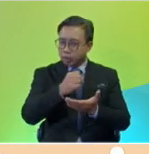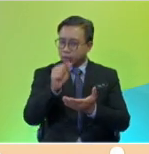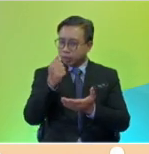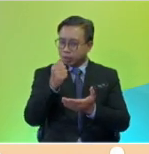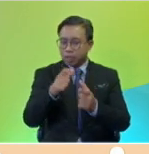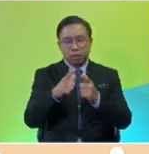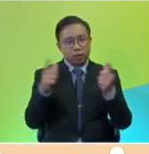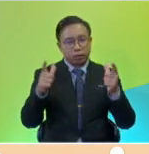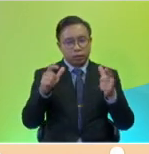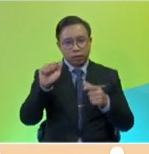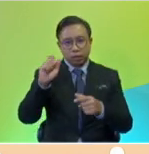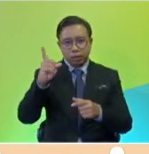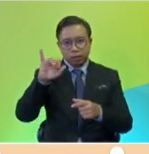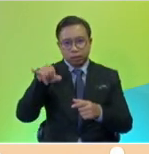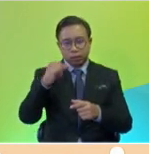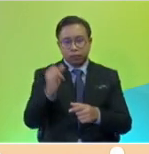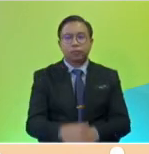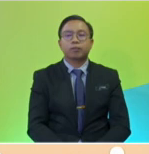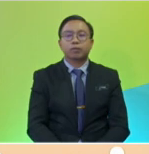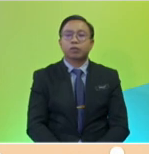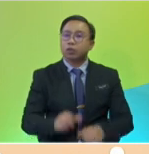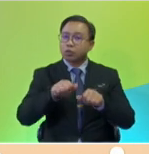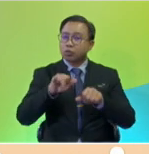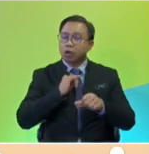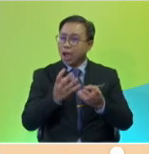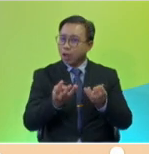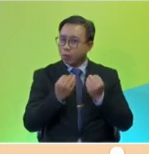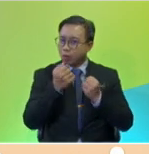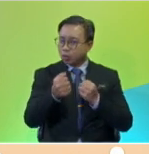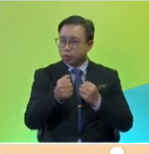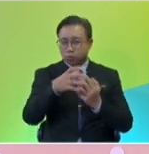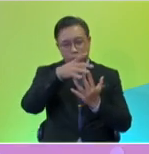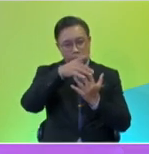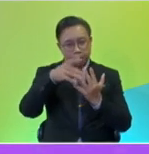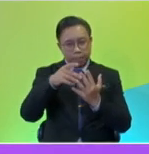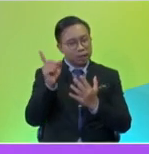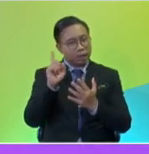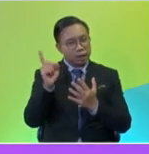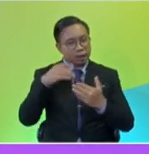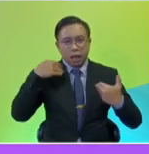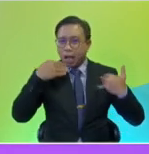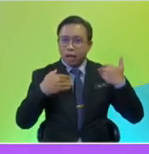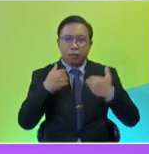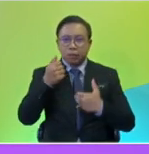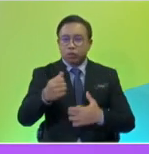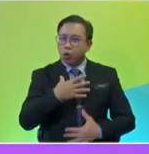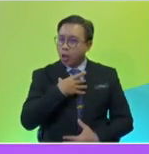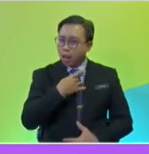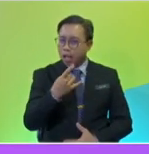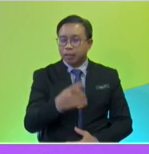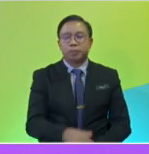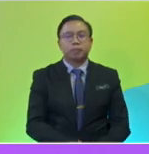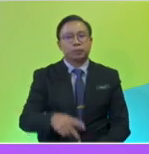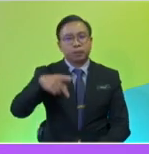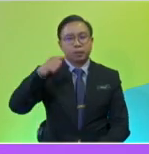different adjectives. Okay, so I want you to pick any animals that you like, be it